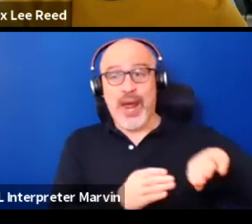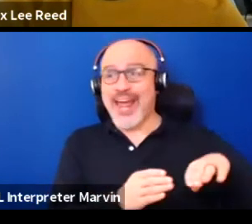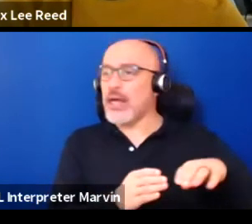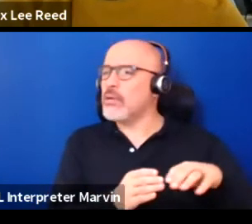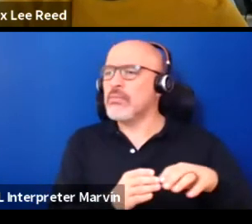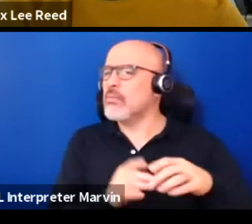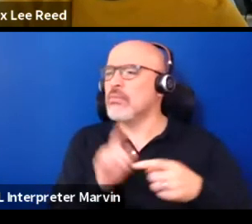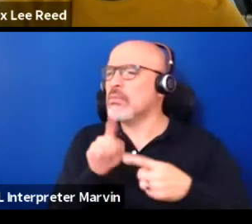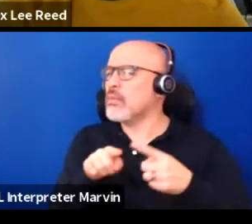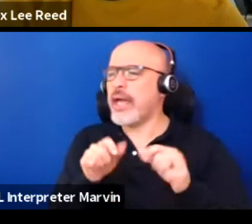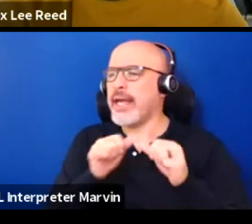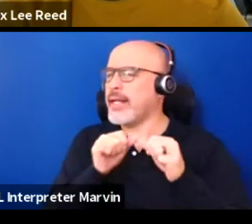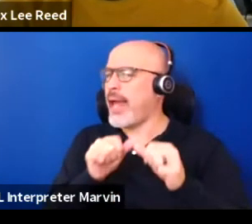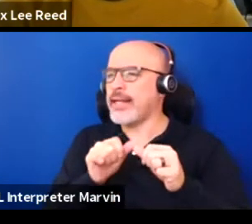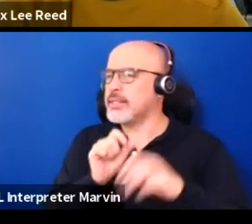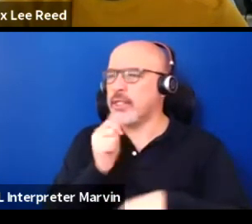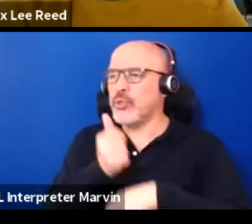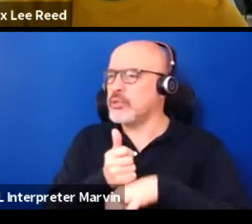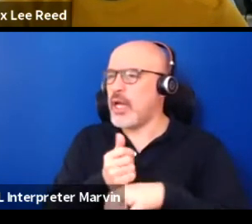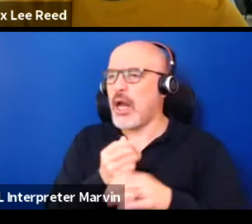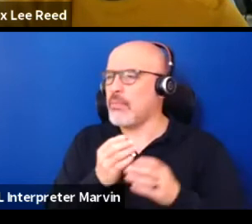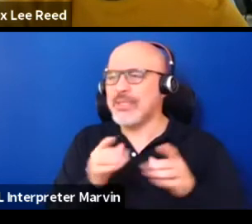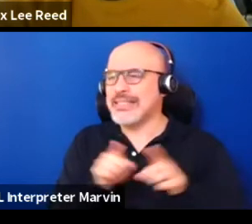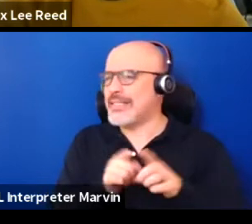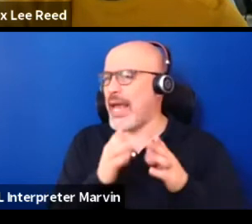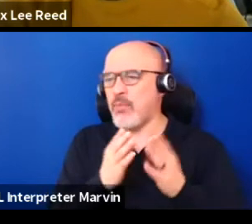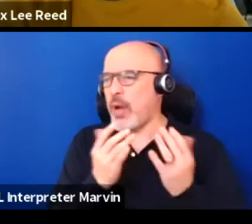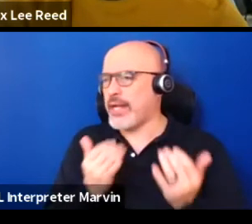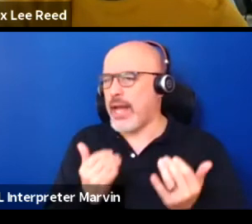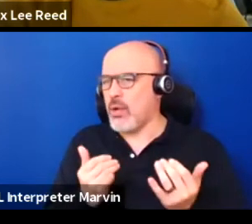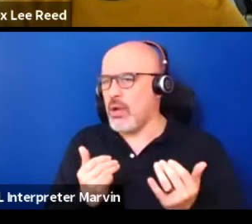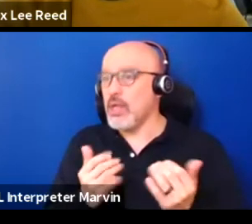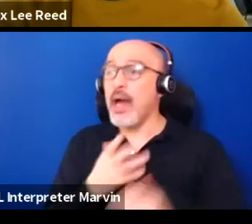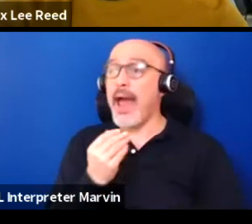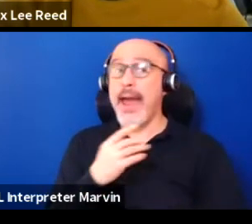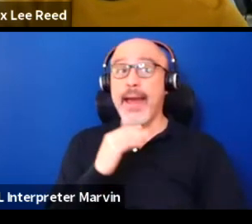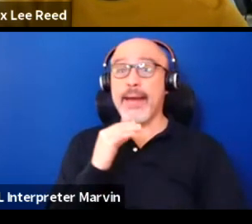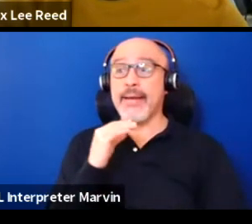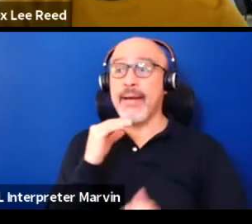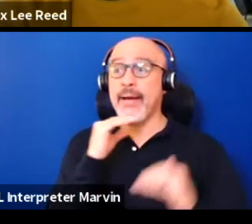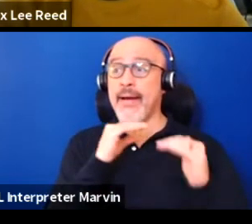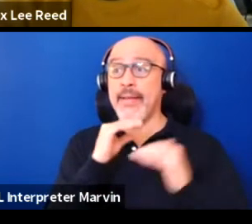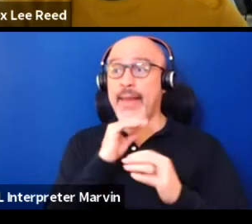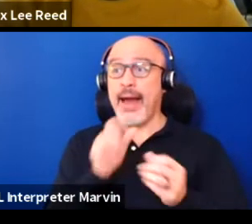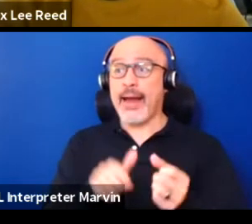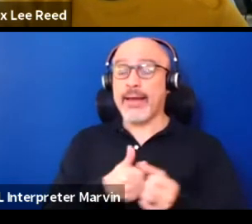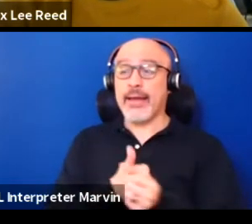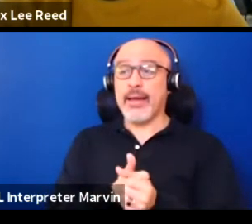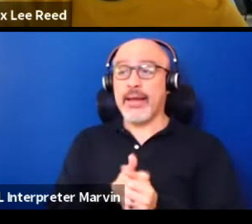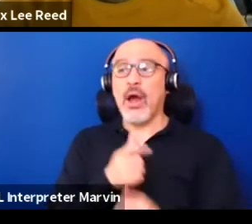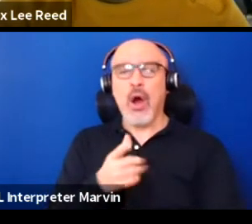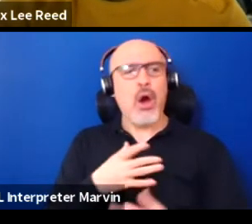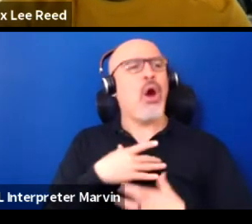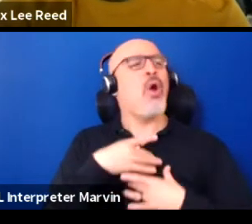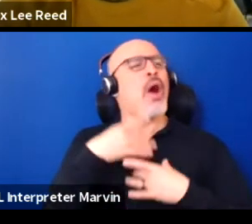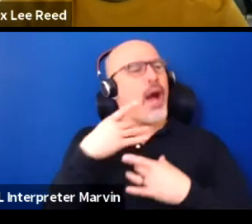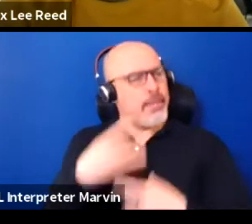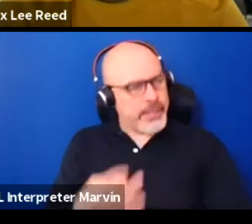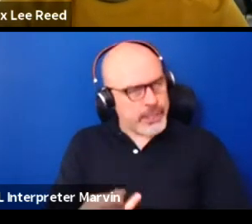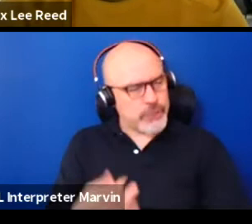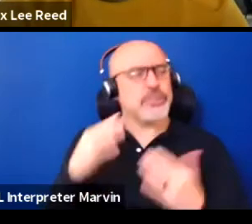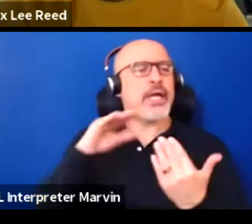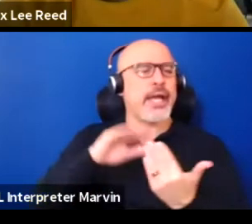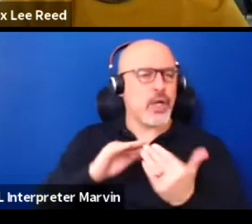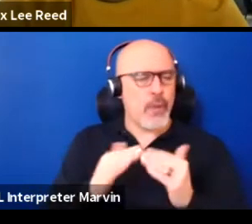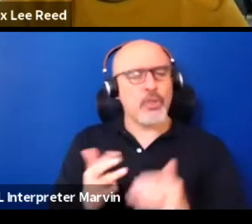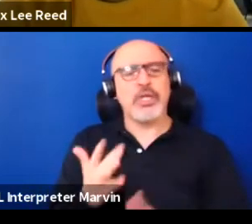continue to stand the way it's standing and tell the lie that it is interested in communities of color.